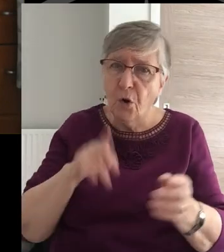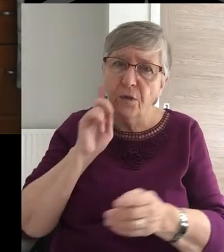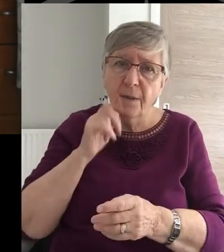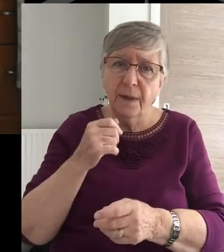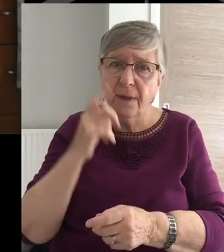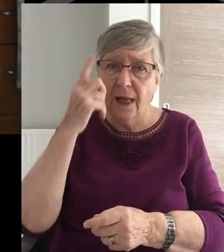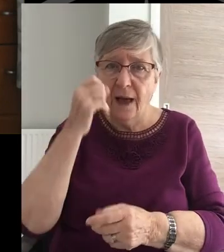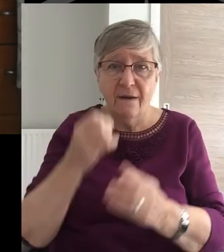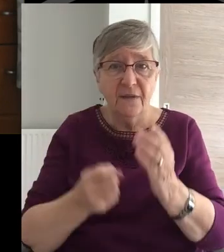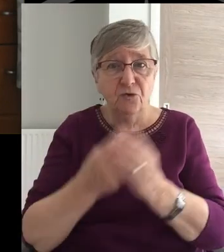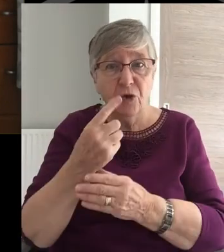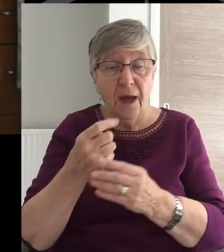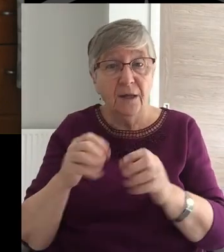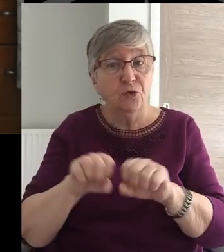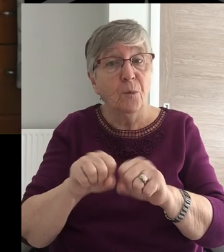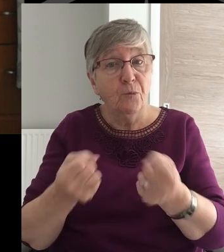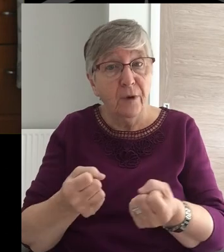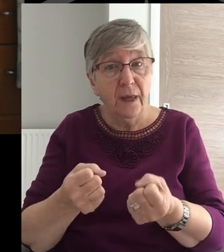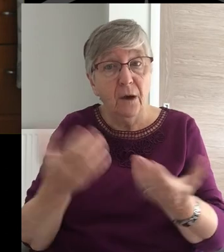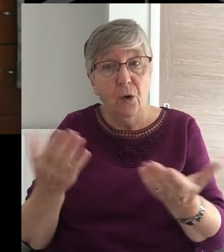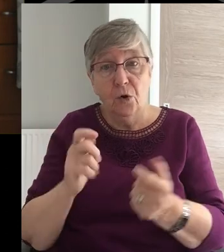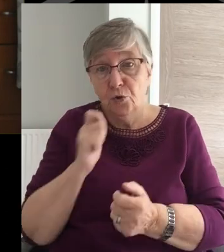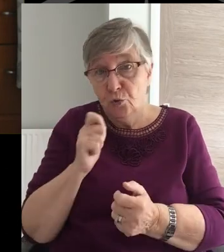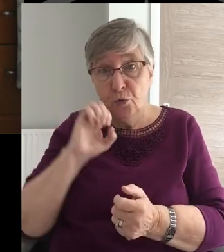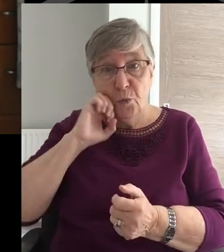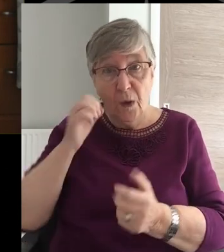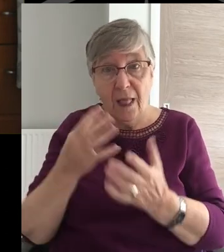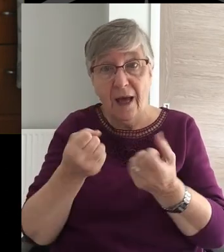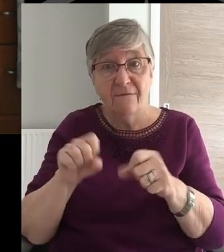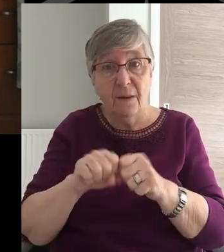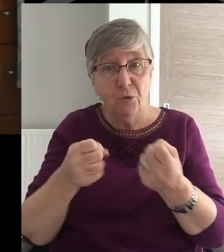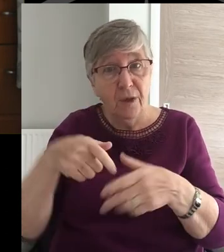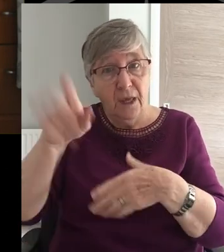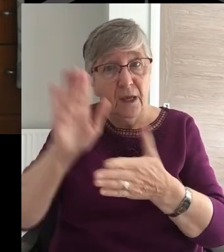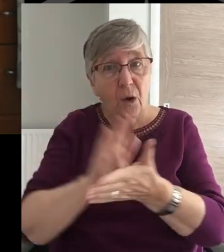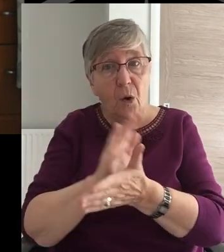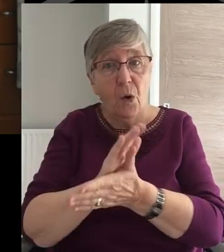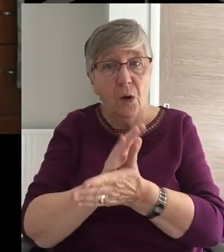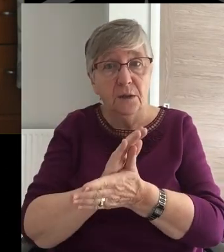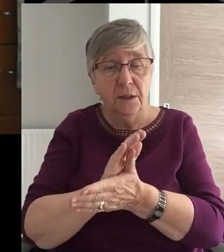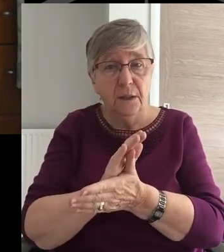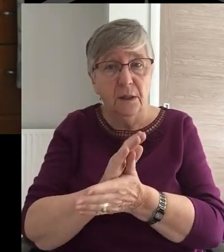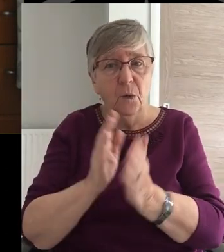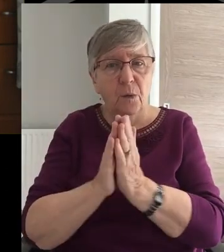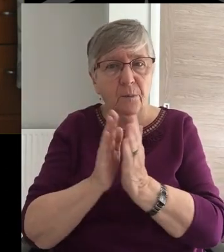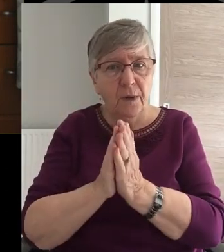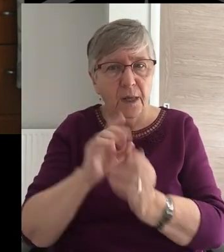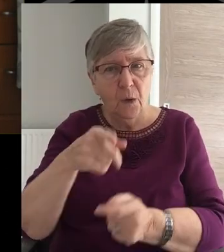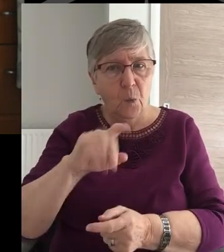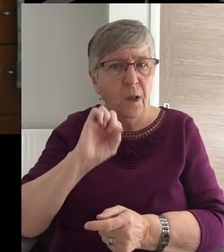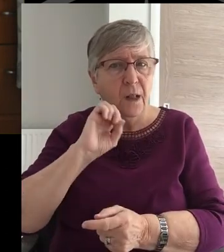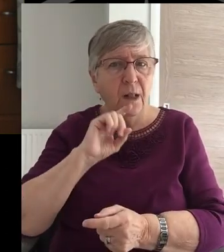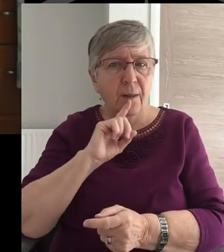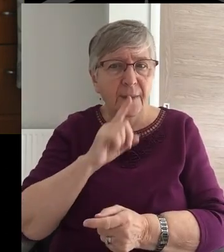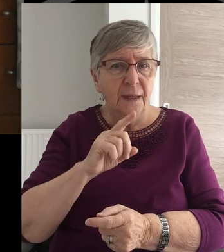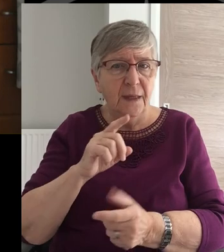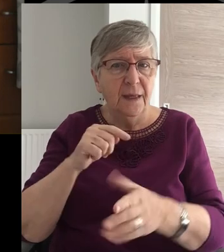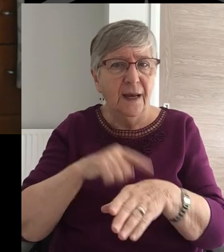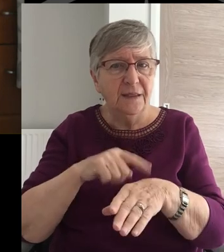break already or are soon to go on holiday, we pray that it will have been or will be a time of